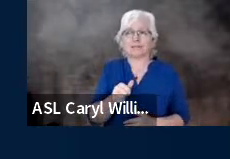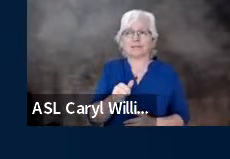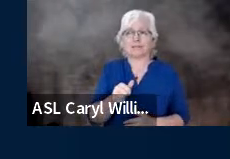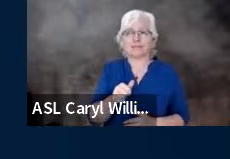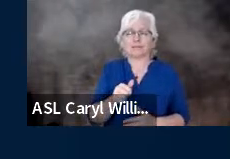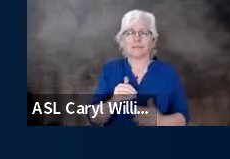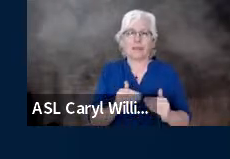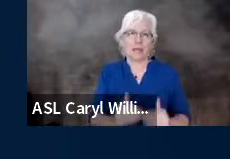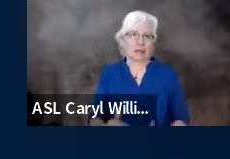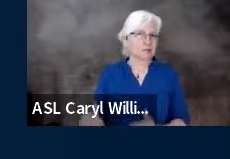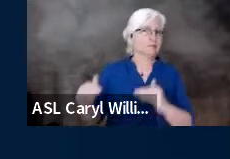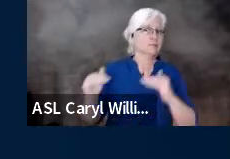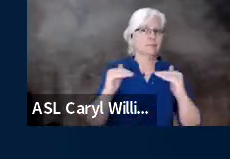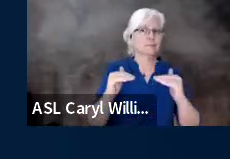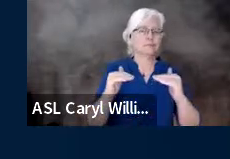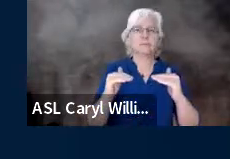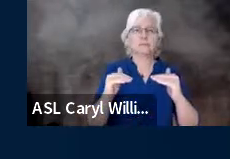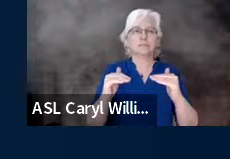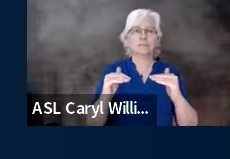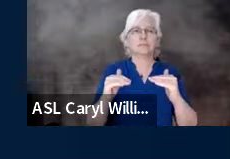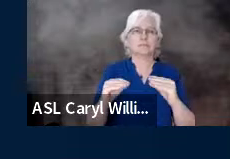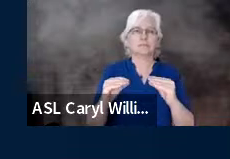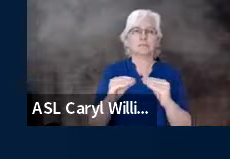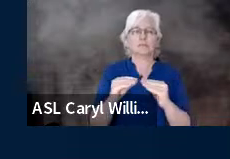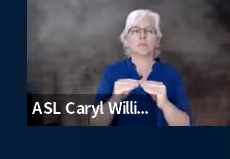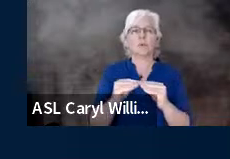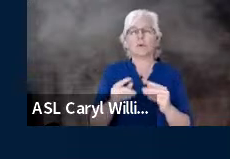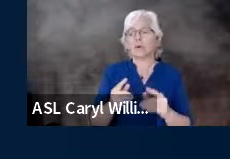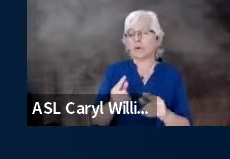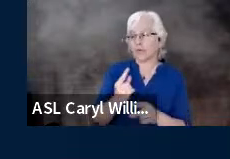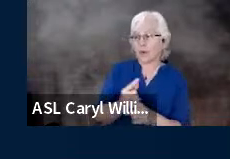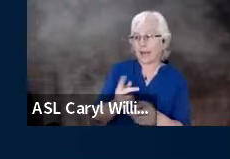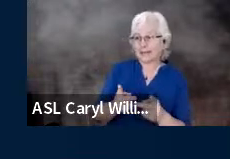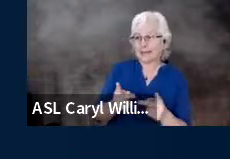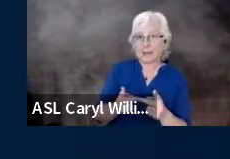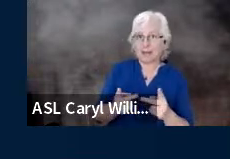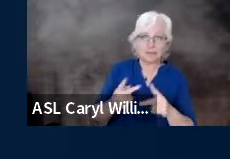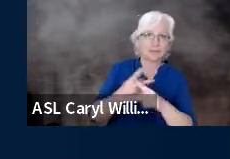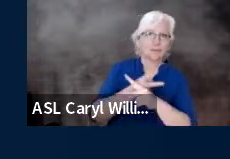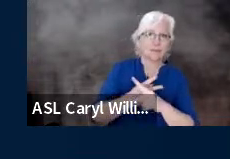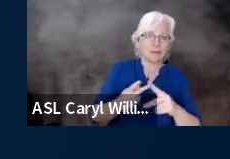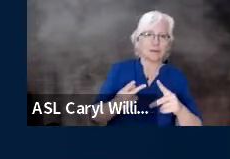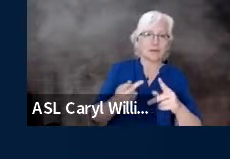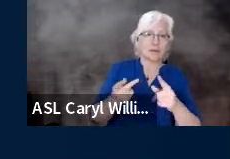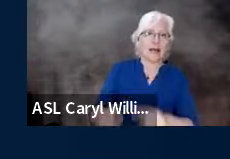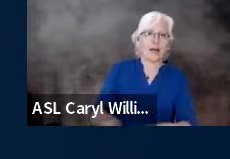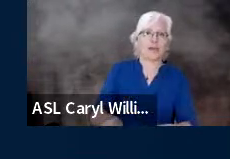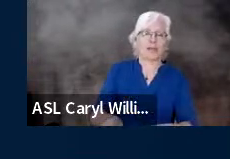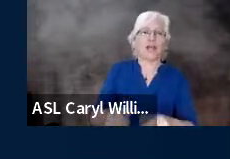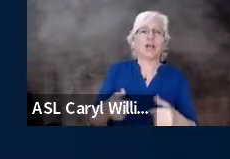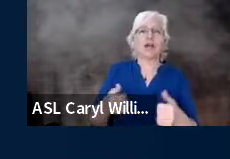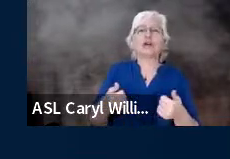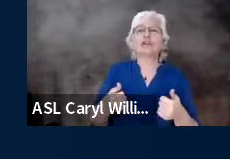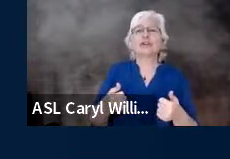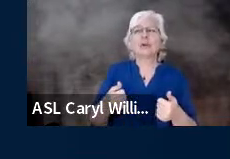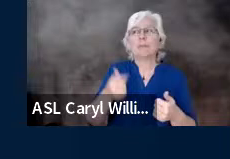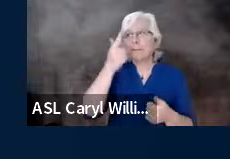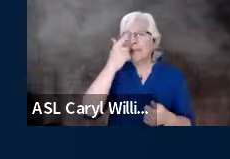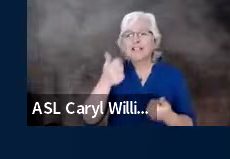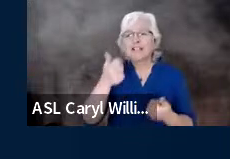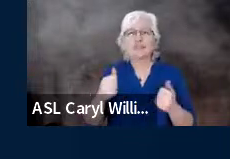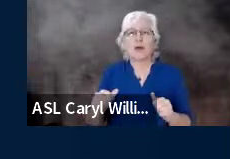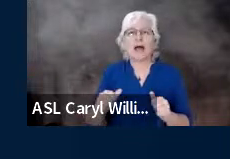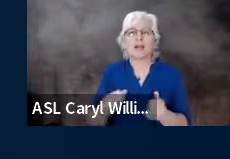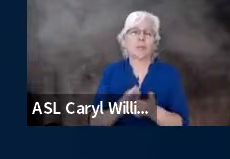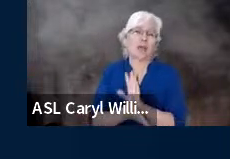amplified, the rights-based concerns aren't being amplified in an attempt to increase efficiency or take advantage of any